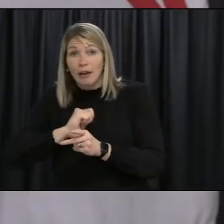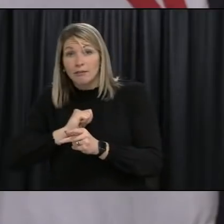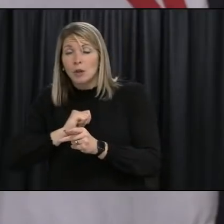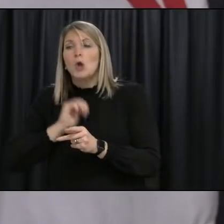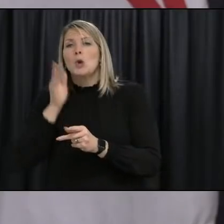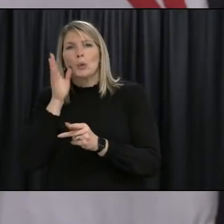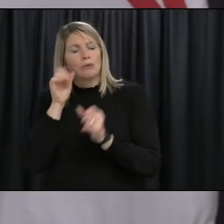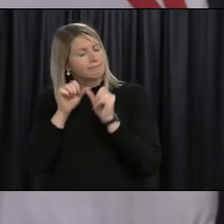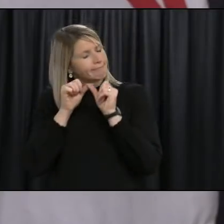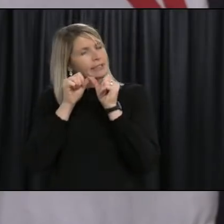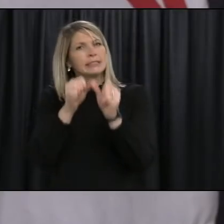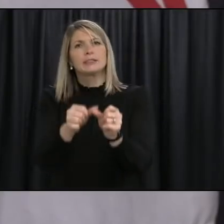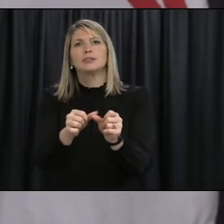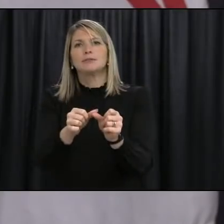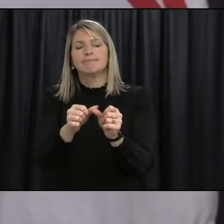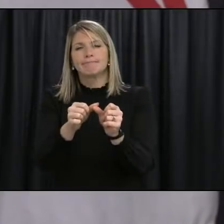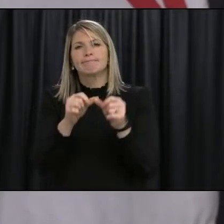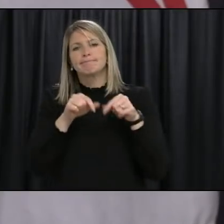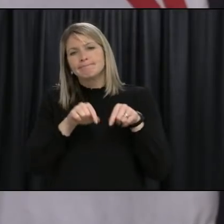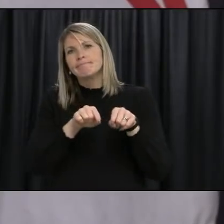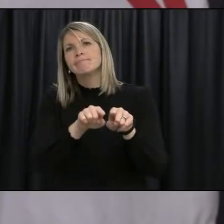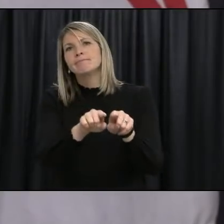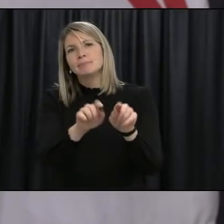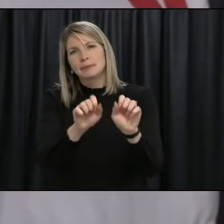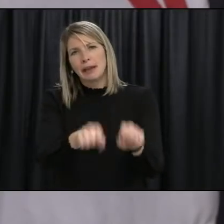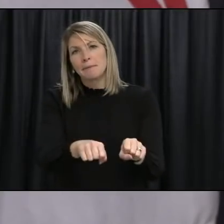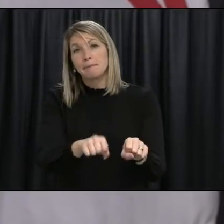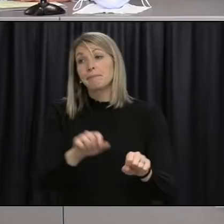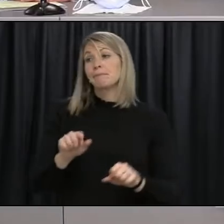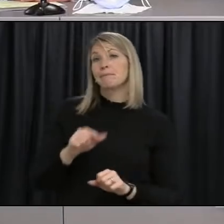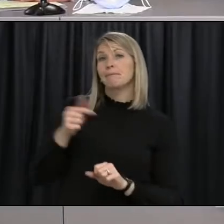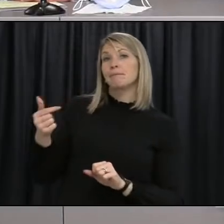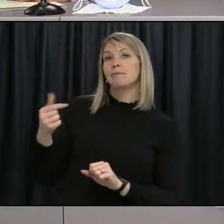together. Minister Haggie will now share his remarks for today.